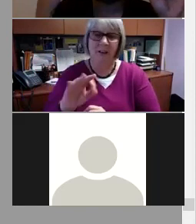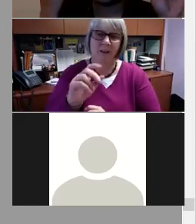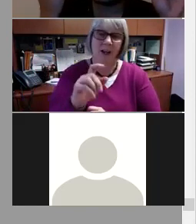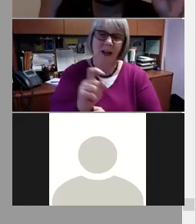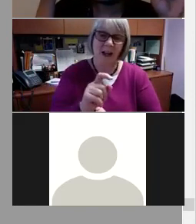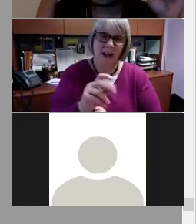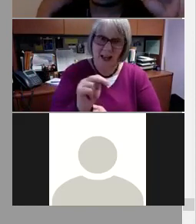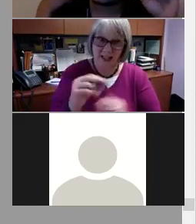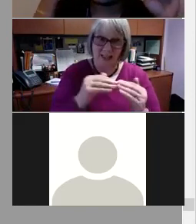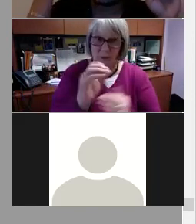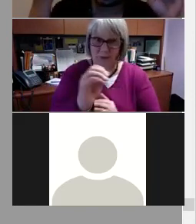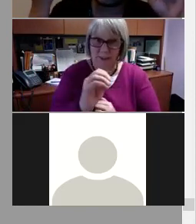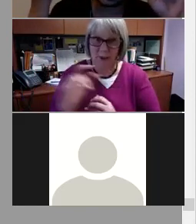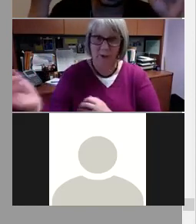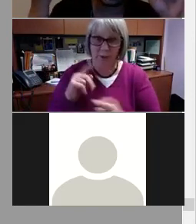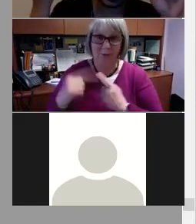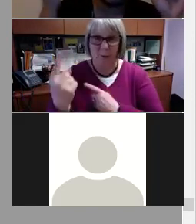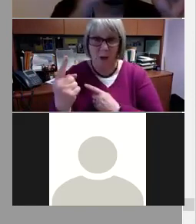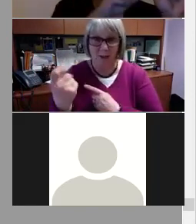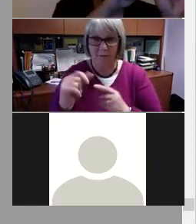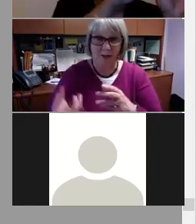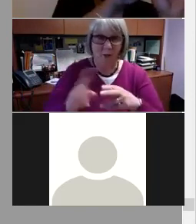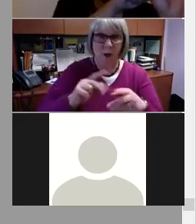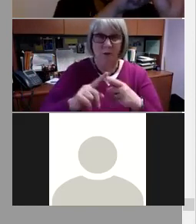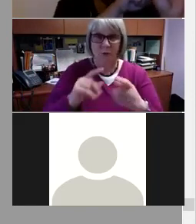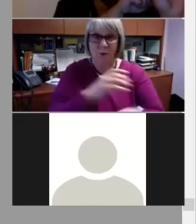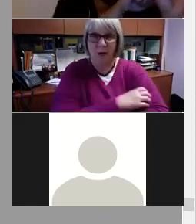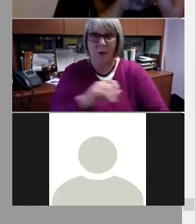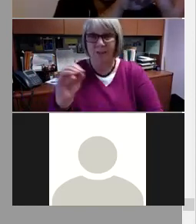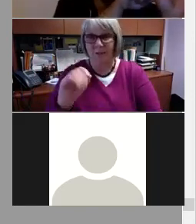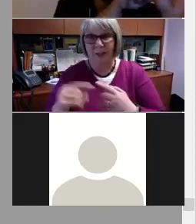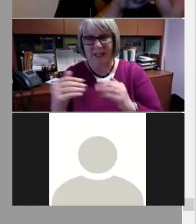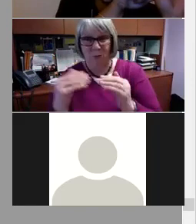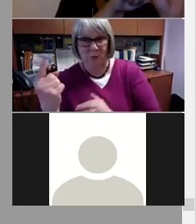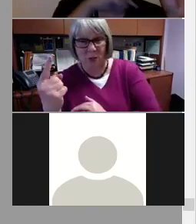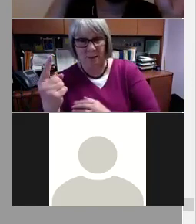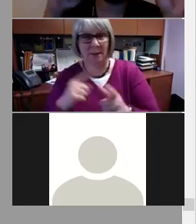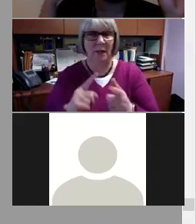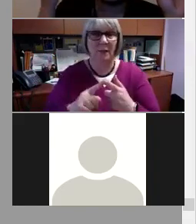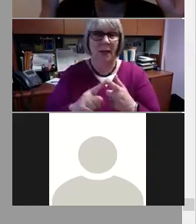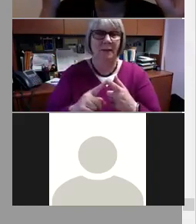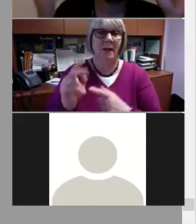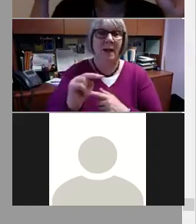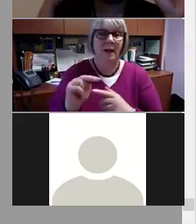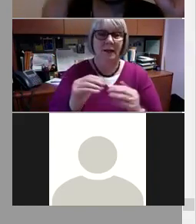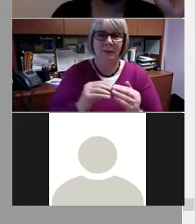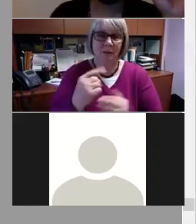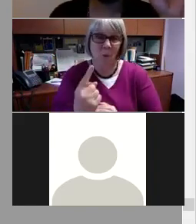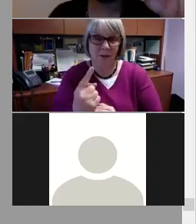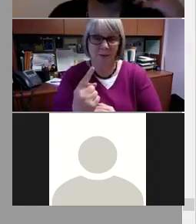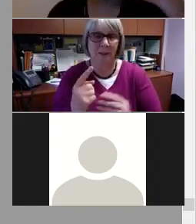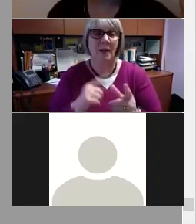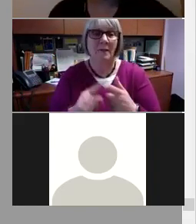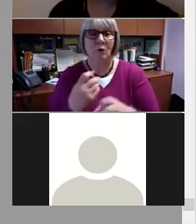it returns 1 because anything raised to the power of 0 is 1. The second one is if n equals to 1, it returns x. And